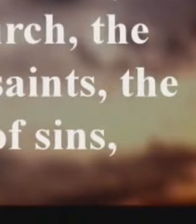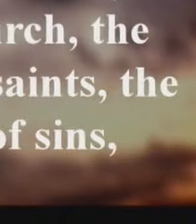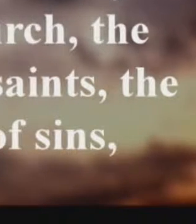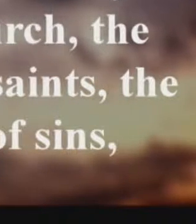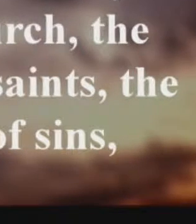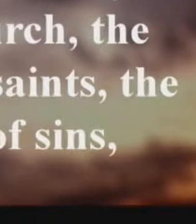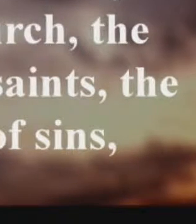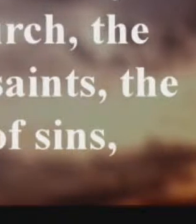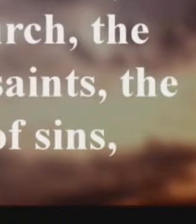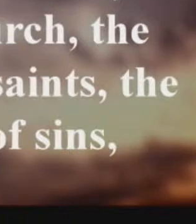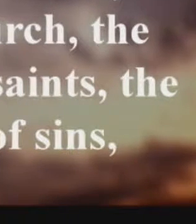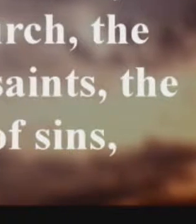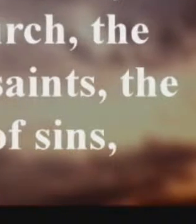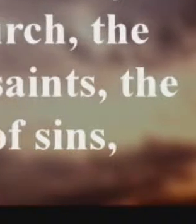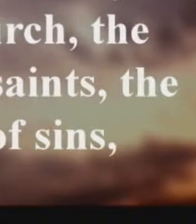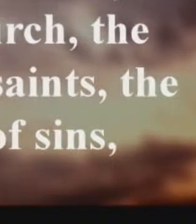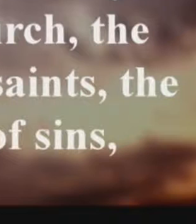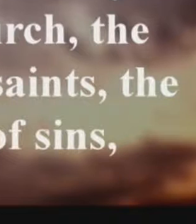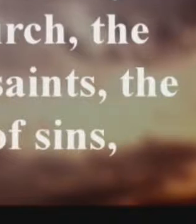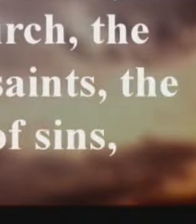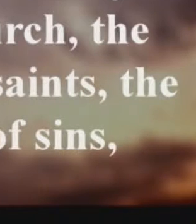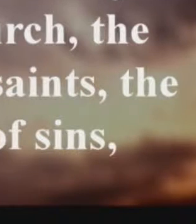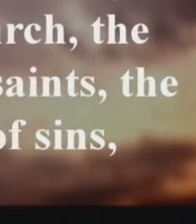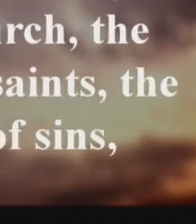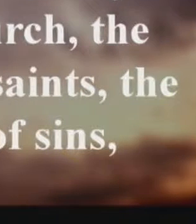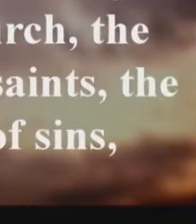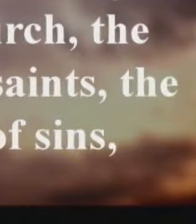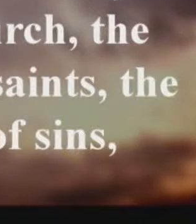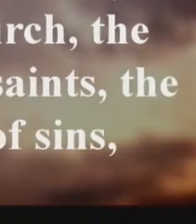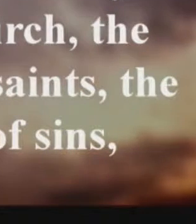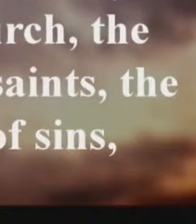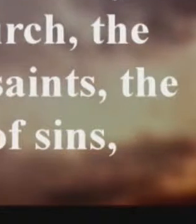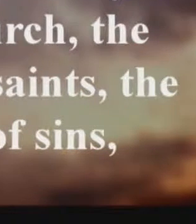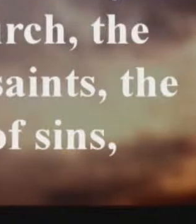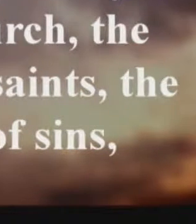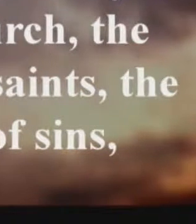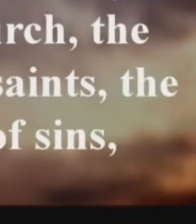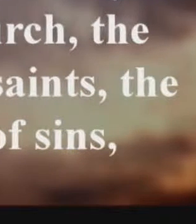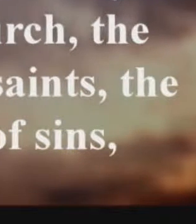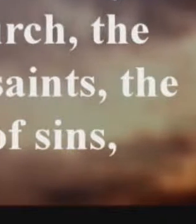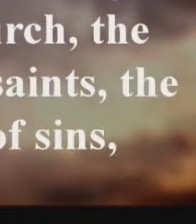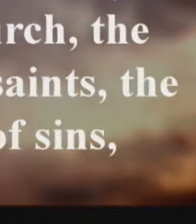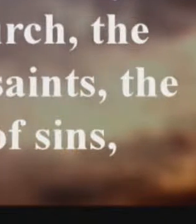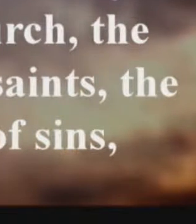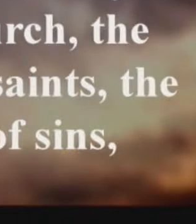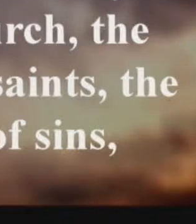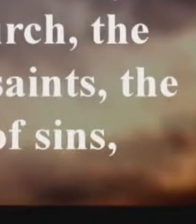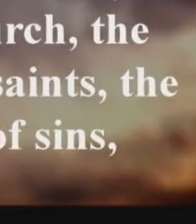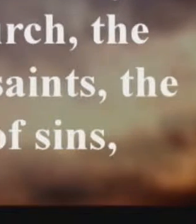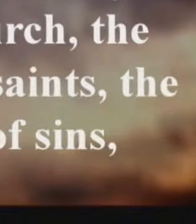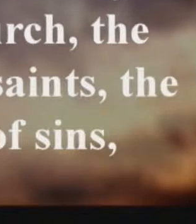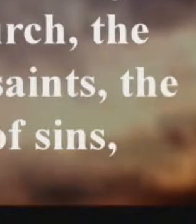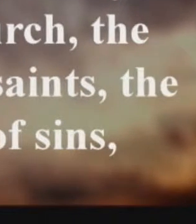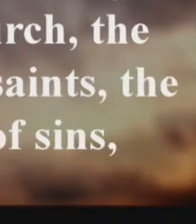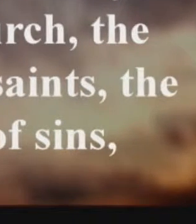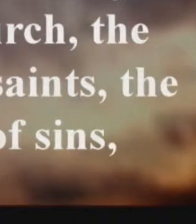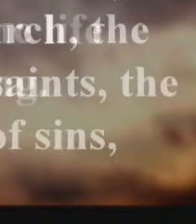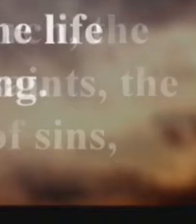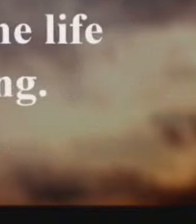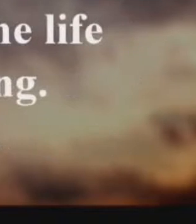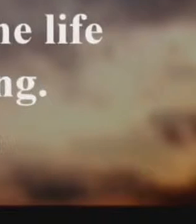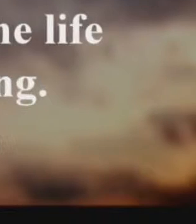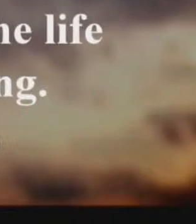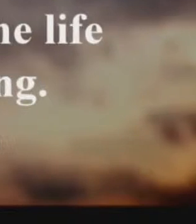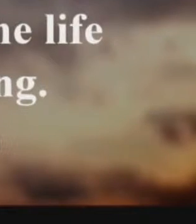dead. I believe in the Holy Spirit, the Holy Christian Church, the communion of saints, the forgiveness of